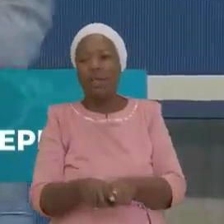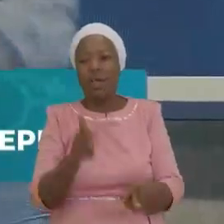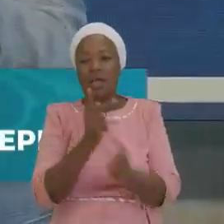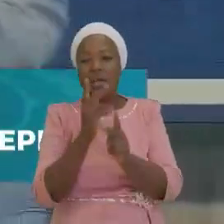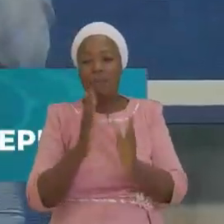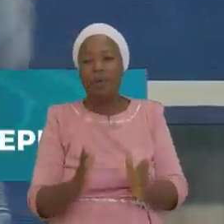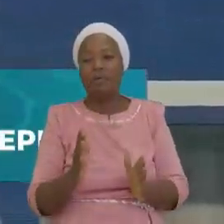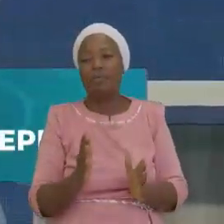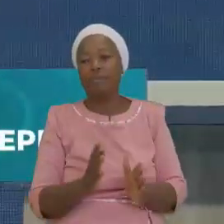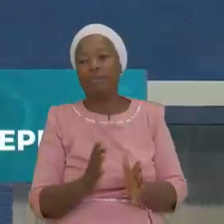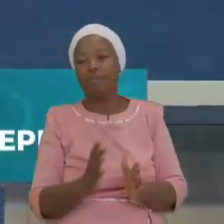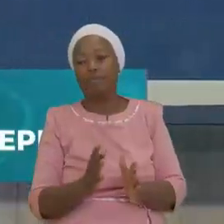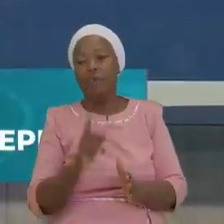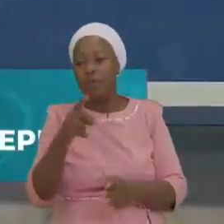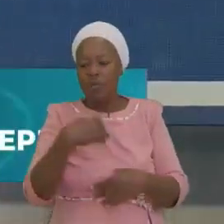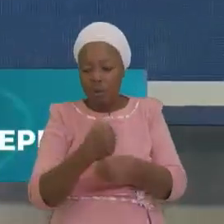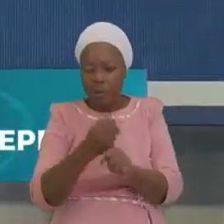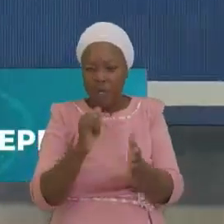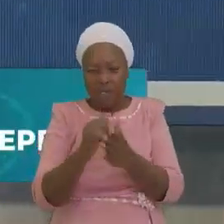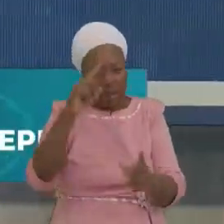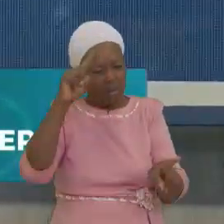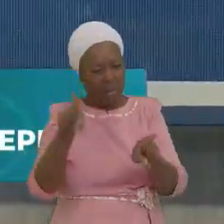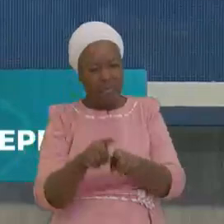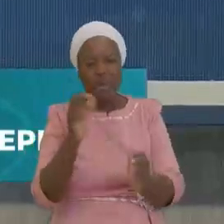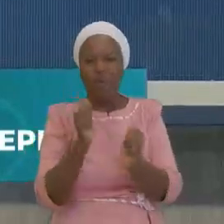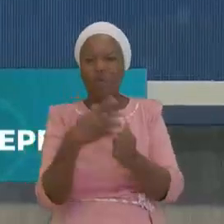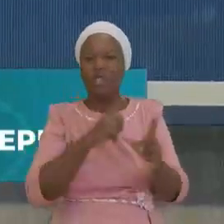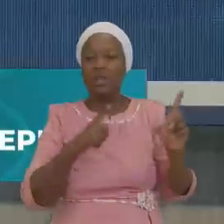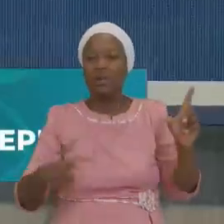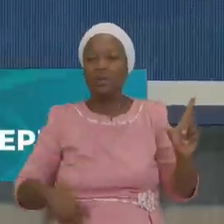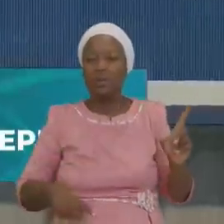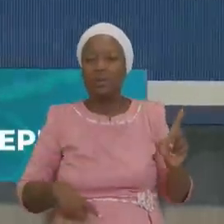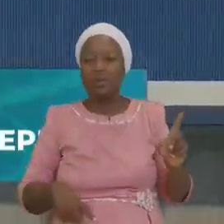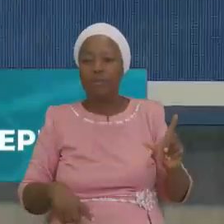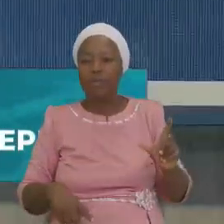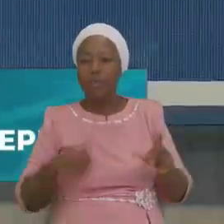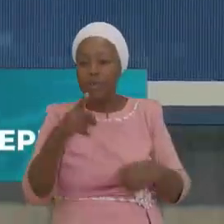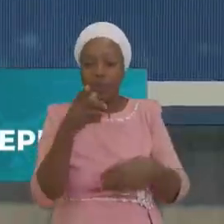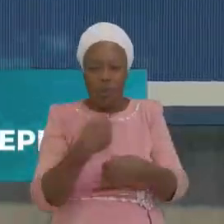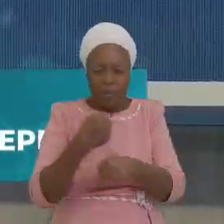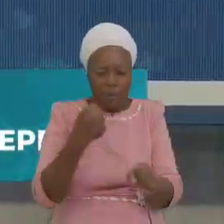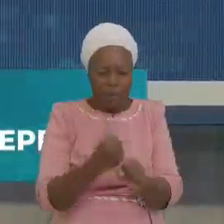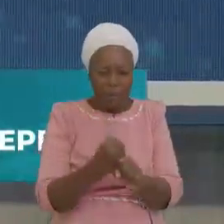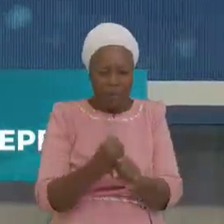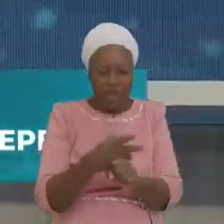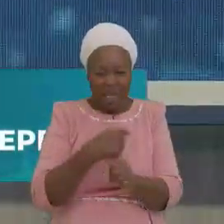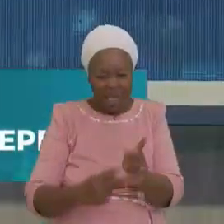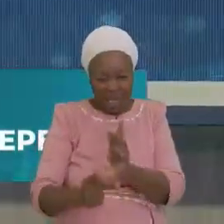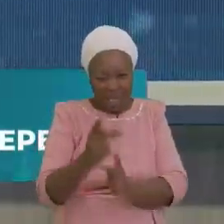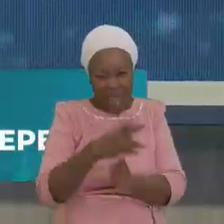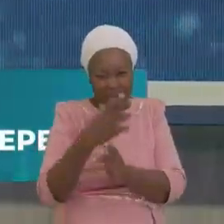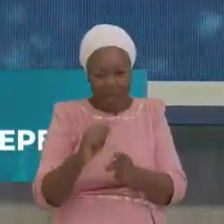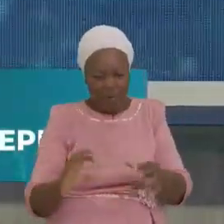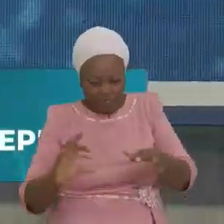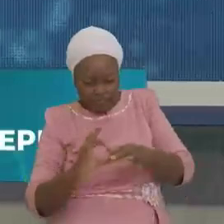You make a pact with the Lord. You make a kind of league with